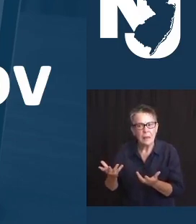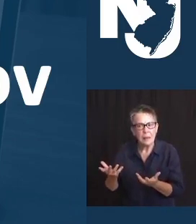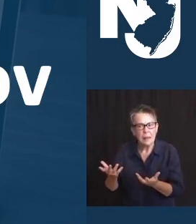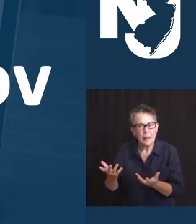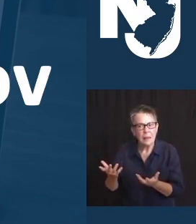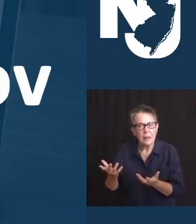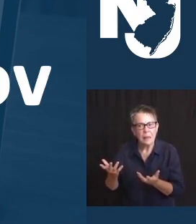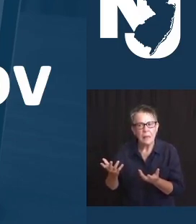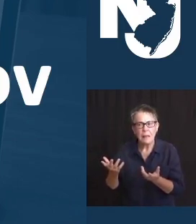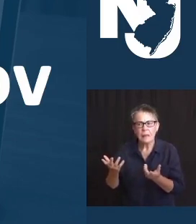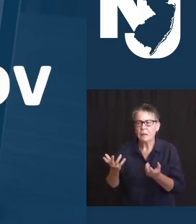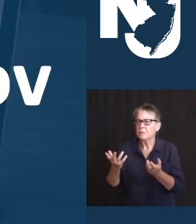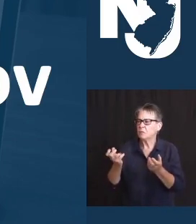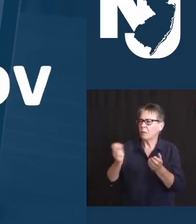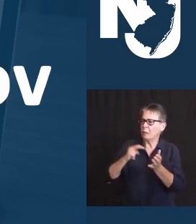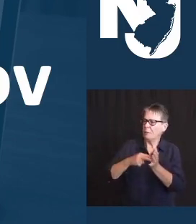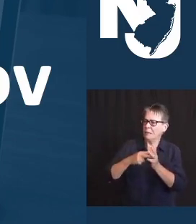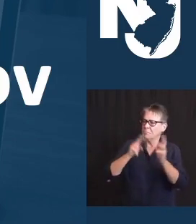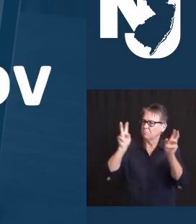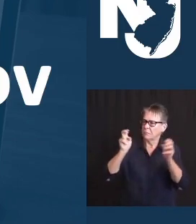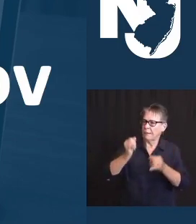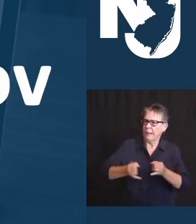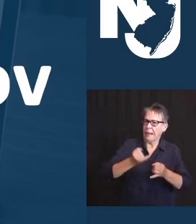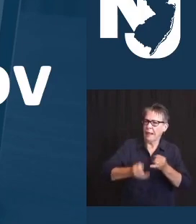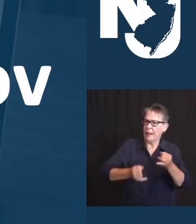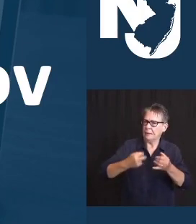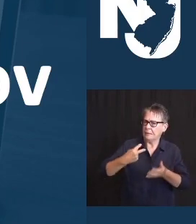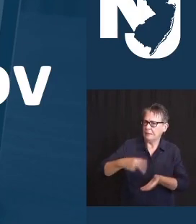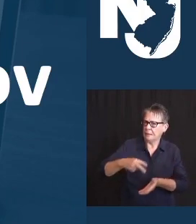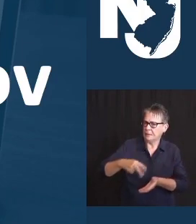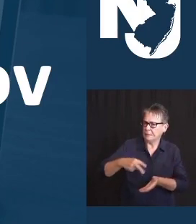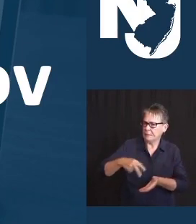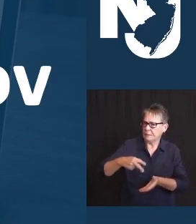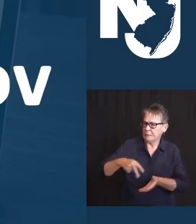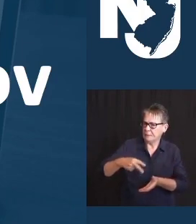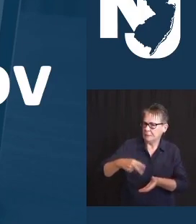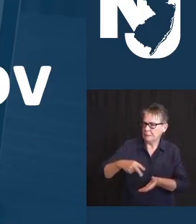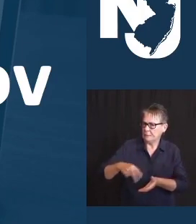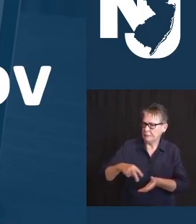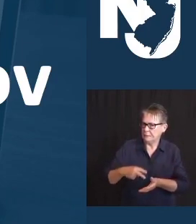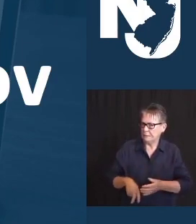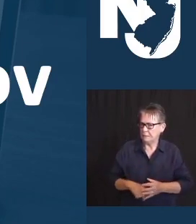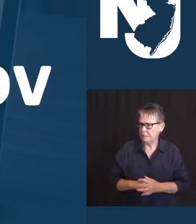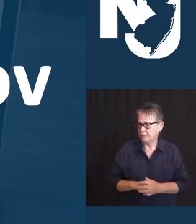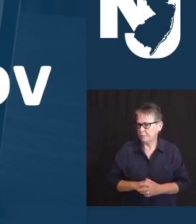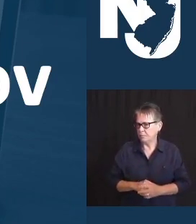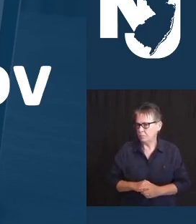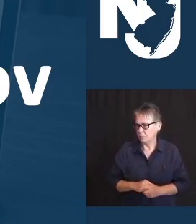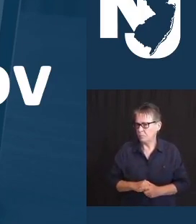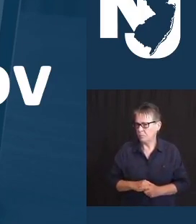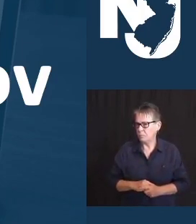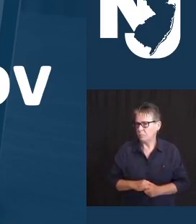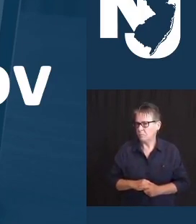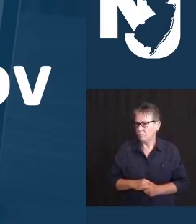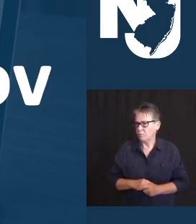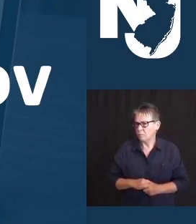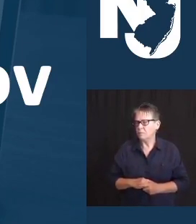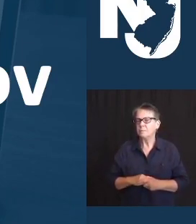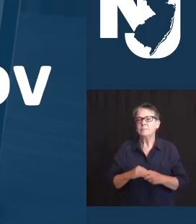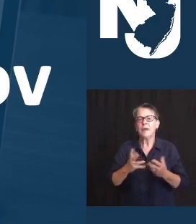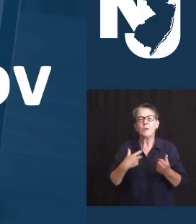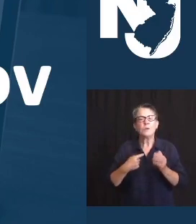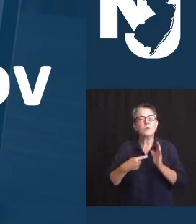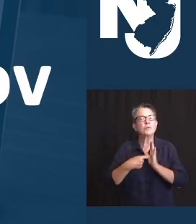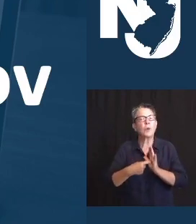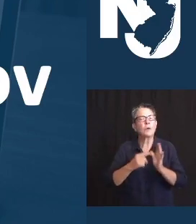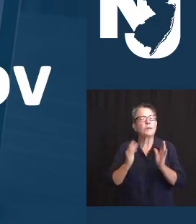hats off to each and every one of you. Now finally, I want to continue to highlight the small businesses and business leaders who are not only such a